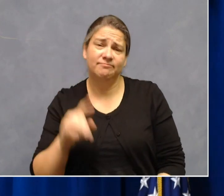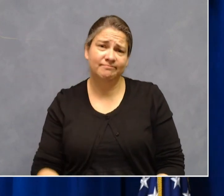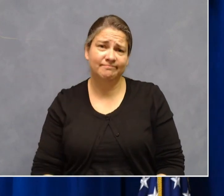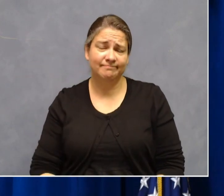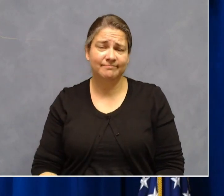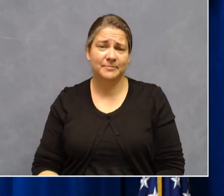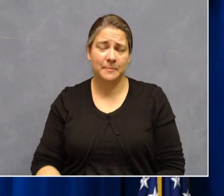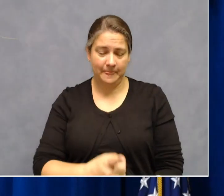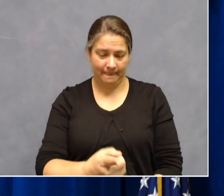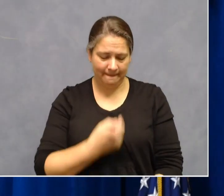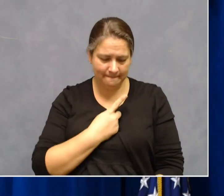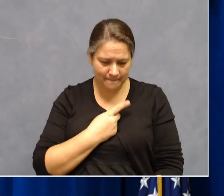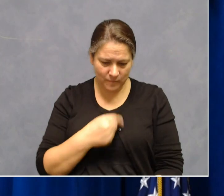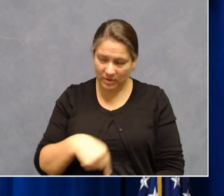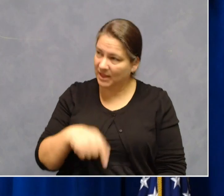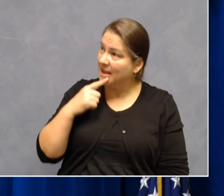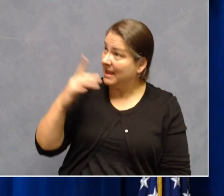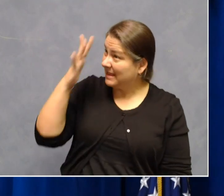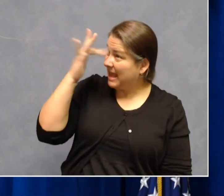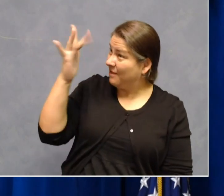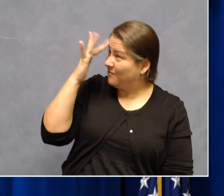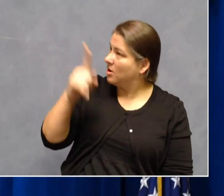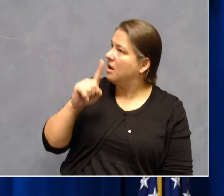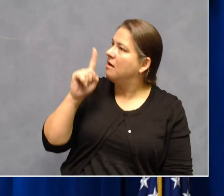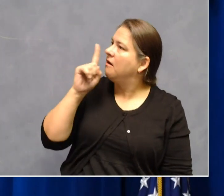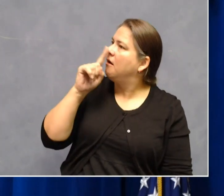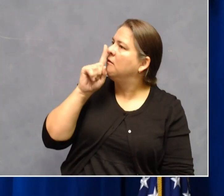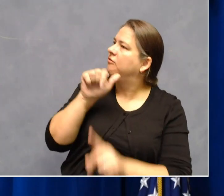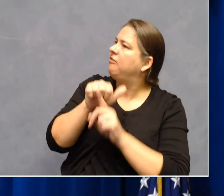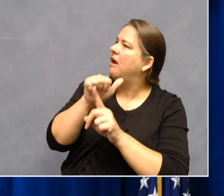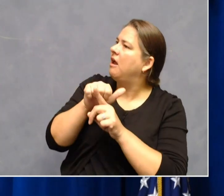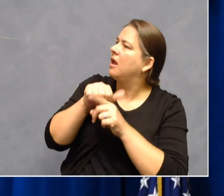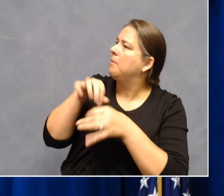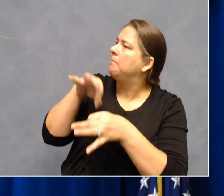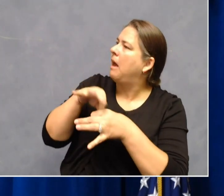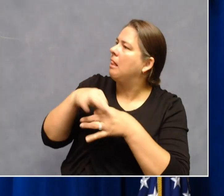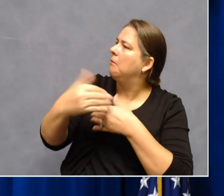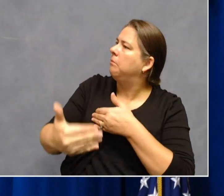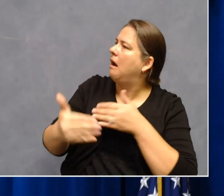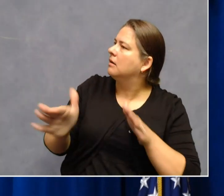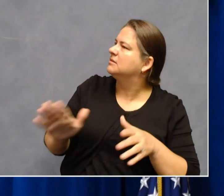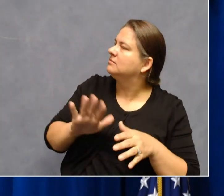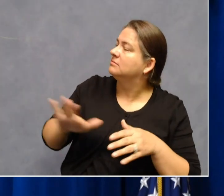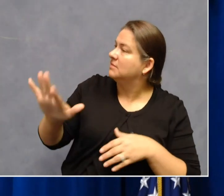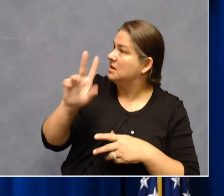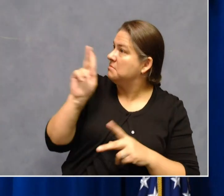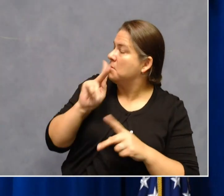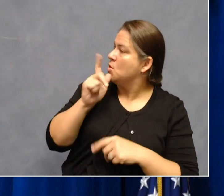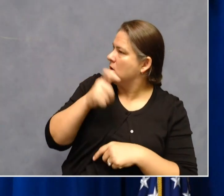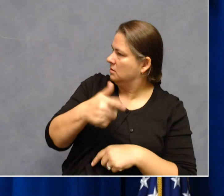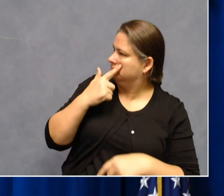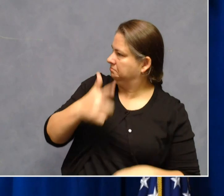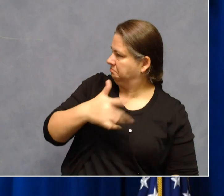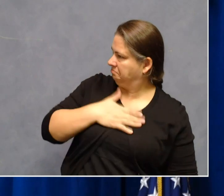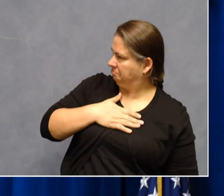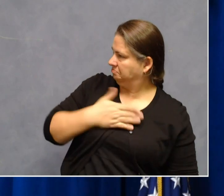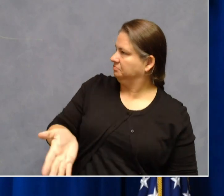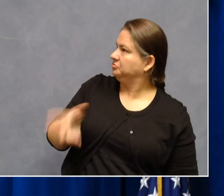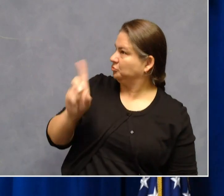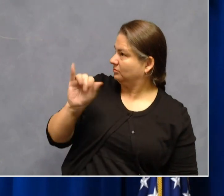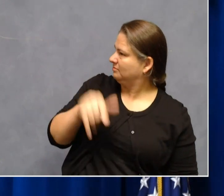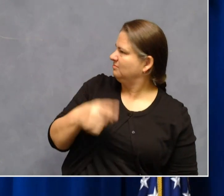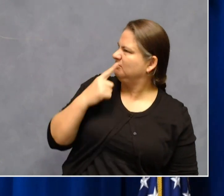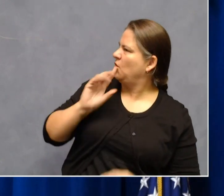fake ballot boxes have been put out in the community. One person who admitted to being involved said there's no law against this. Could it happen